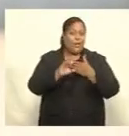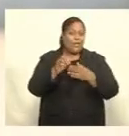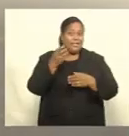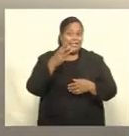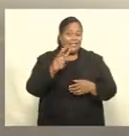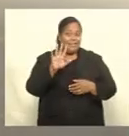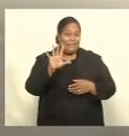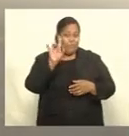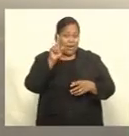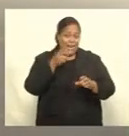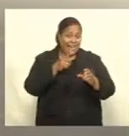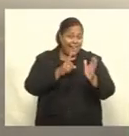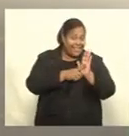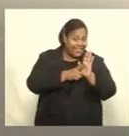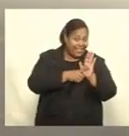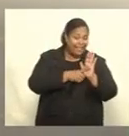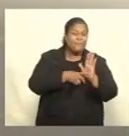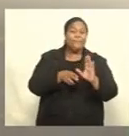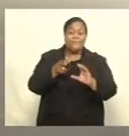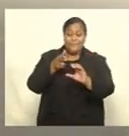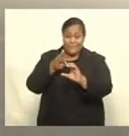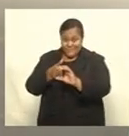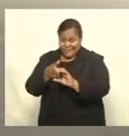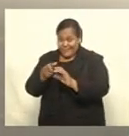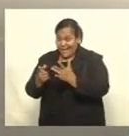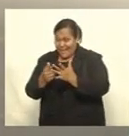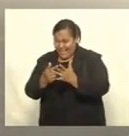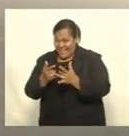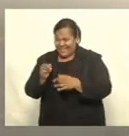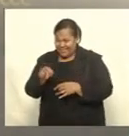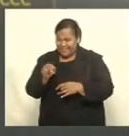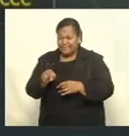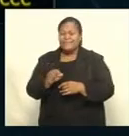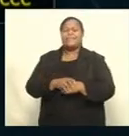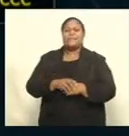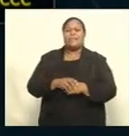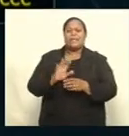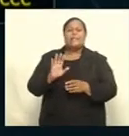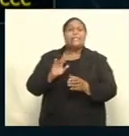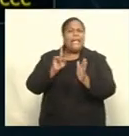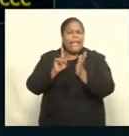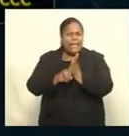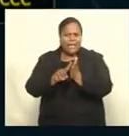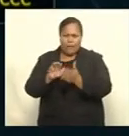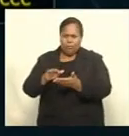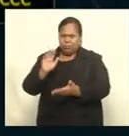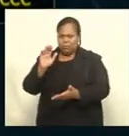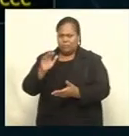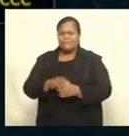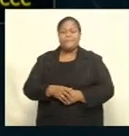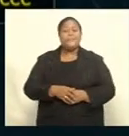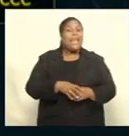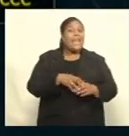while premix is moving from $1.85 to $1.96 per litre. Diesel is up by 8 cents from